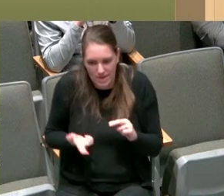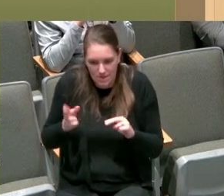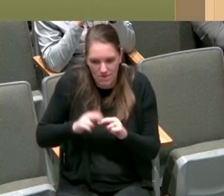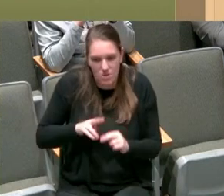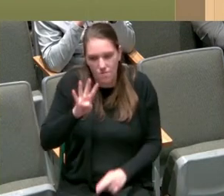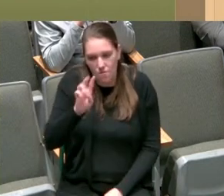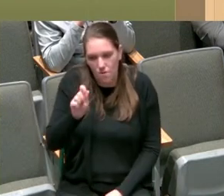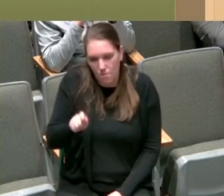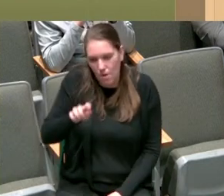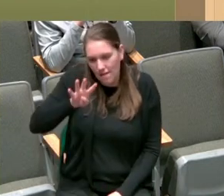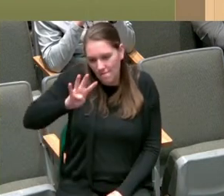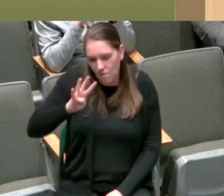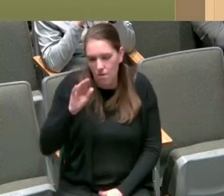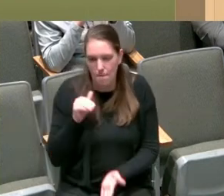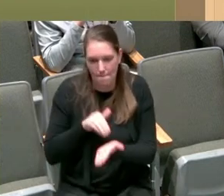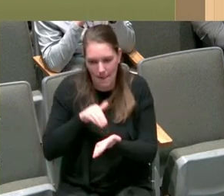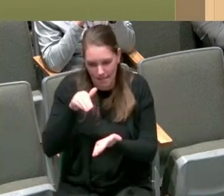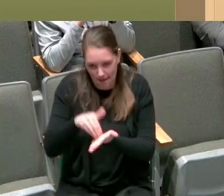million